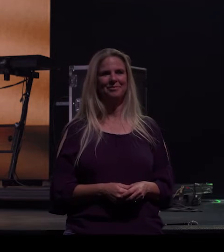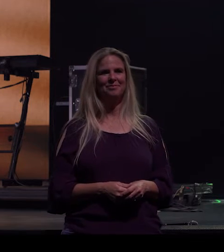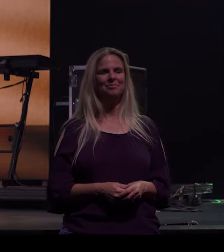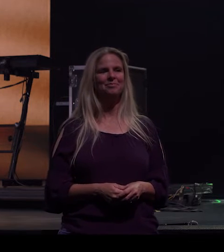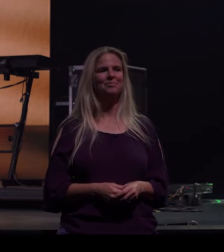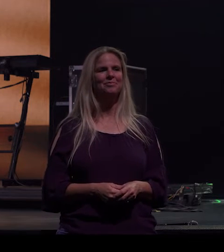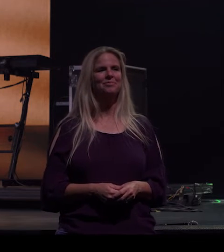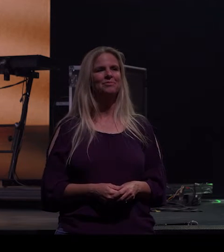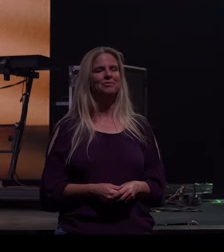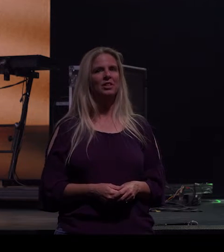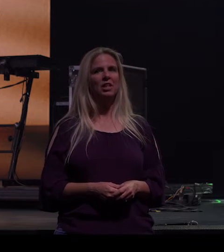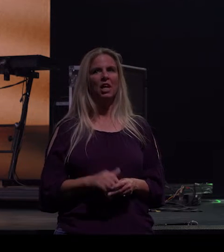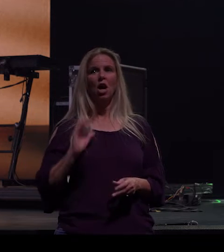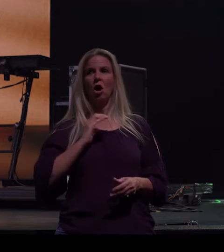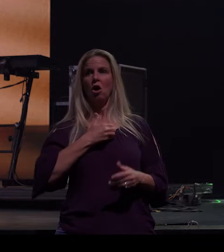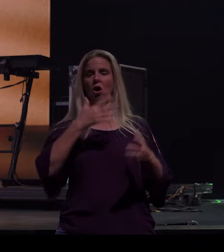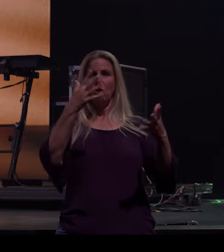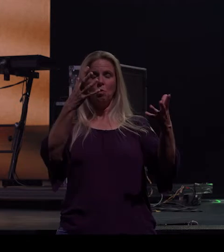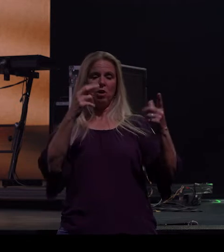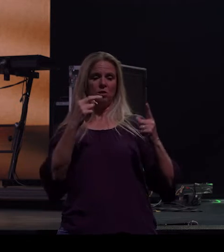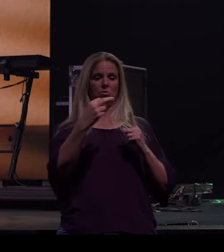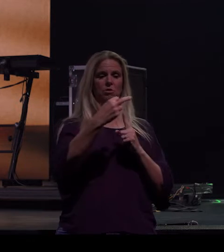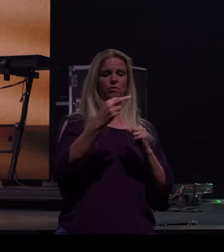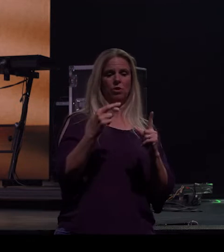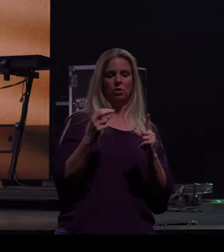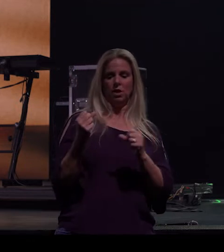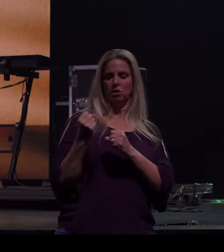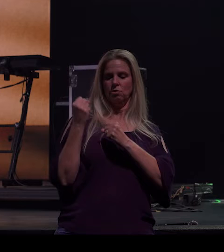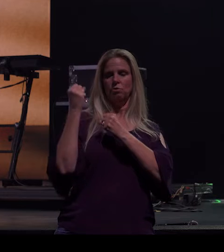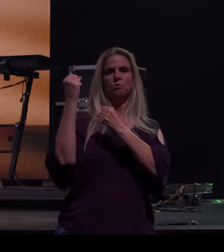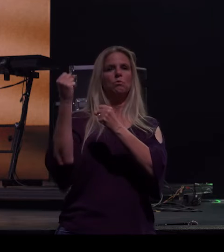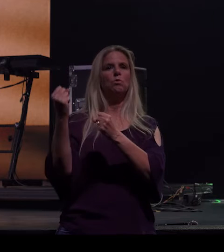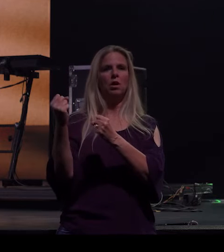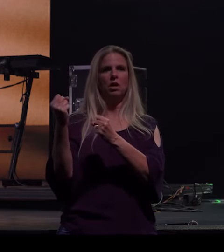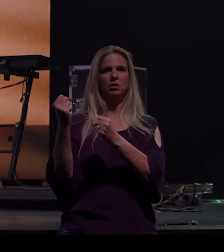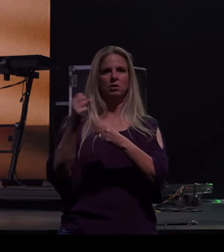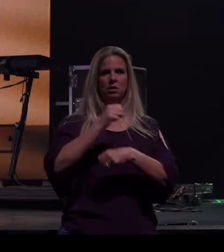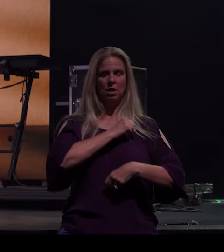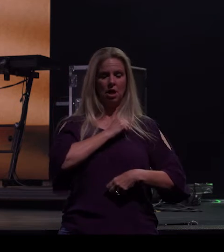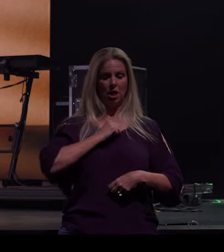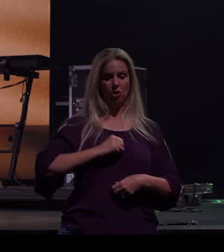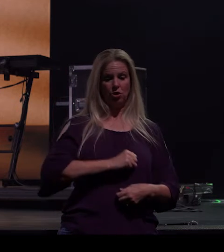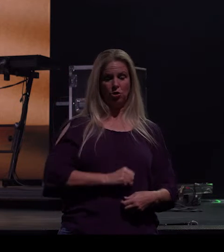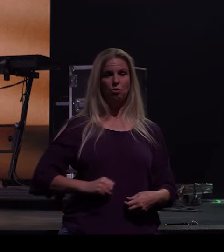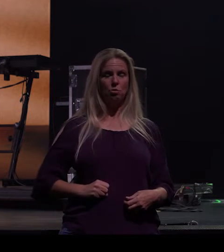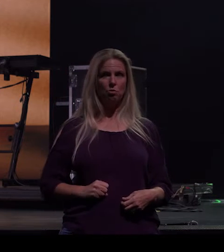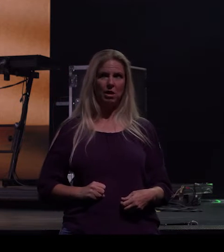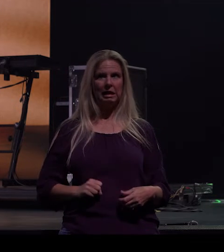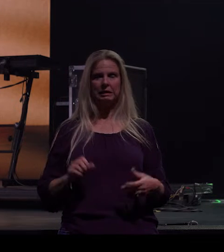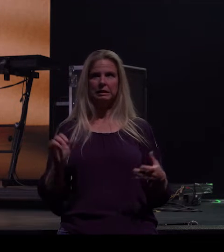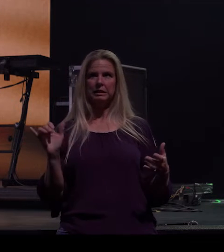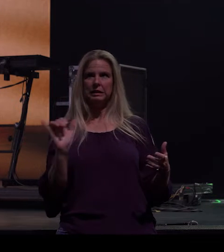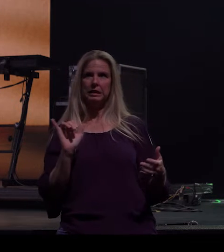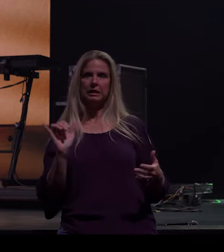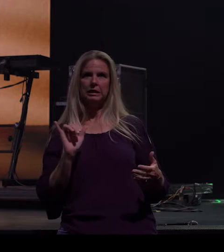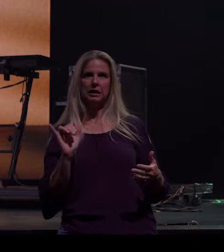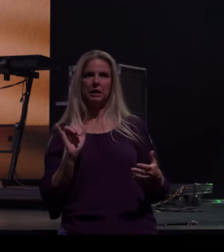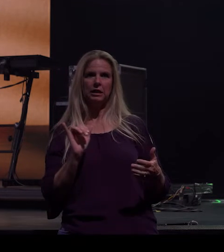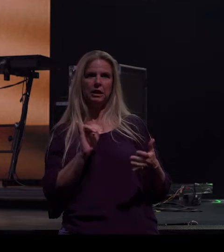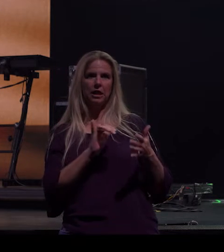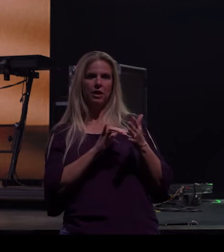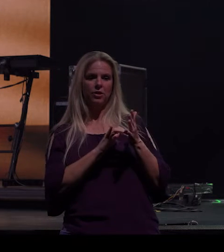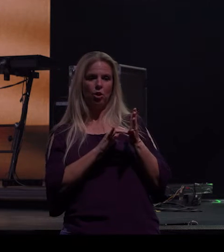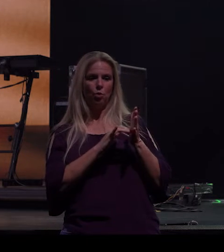See, our desire to be viewed as strong and Superman is a form of kryptonite